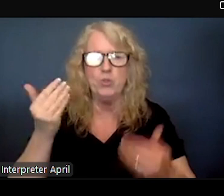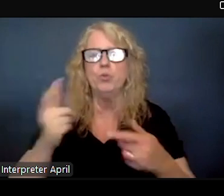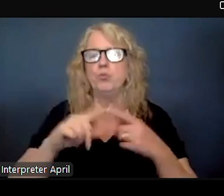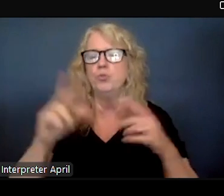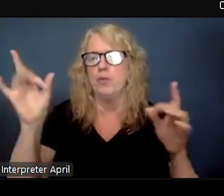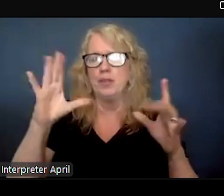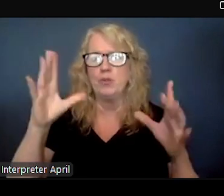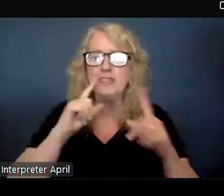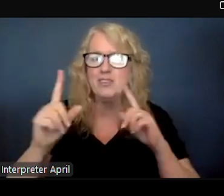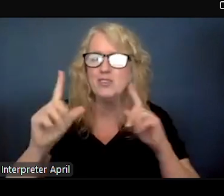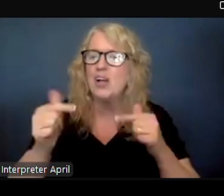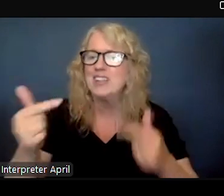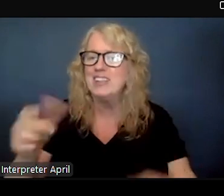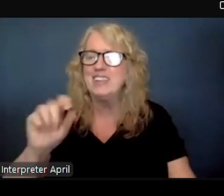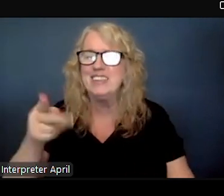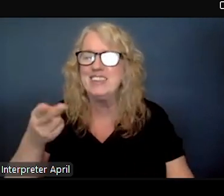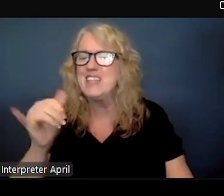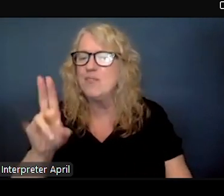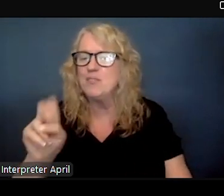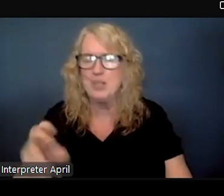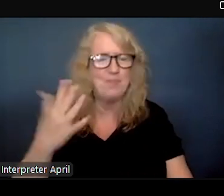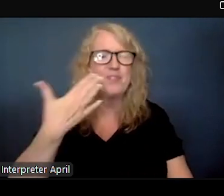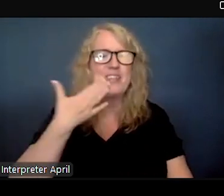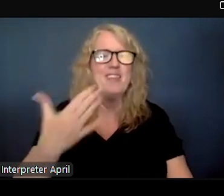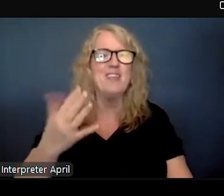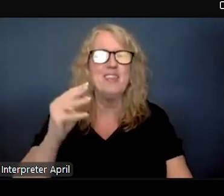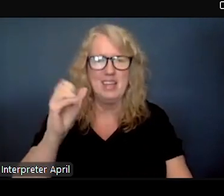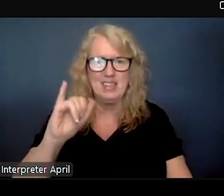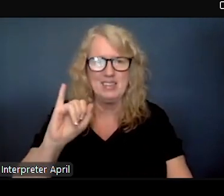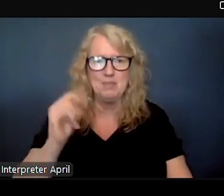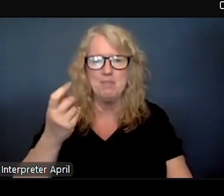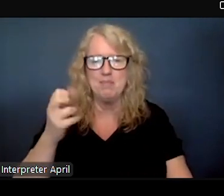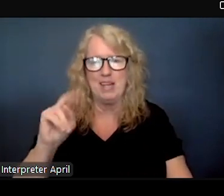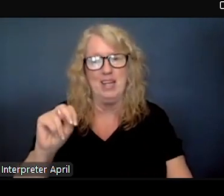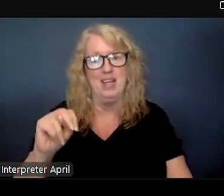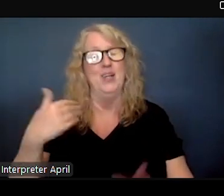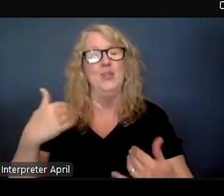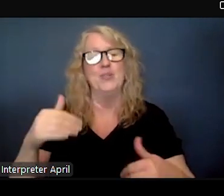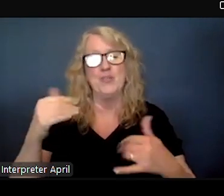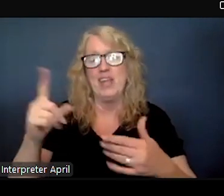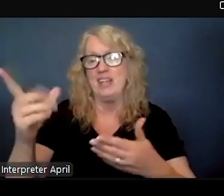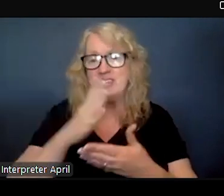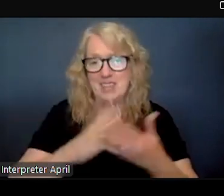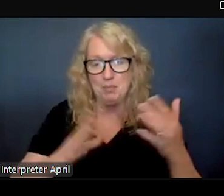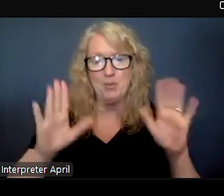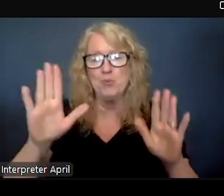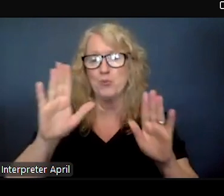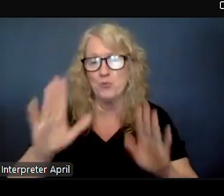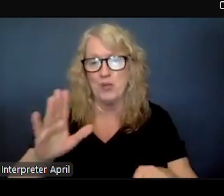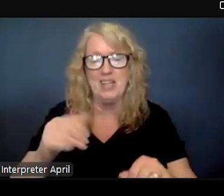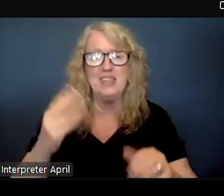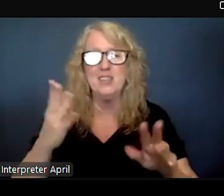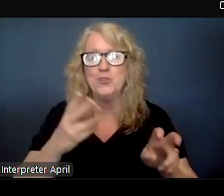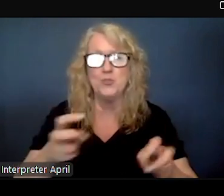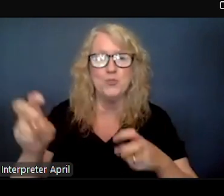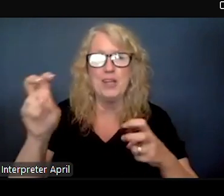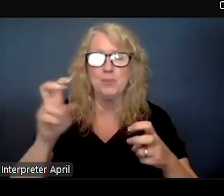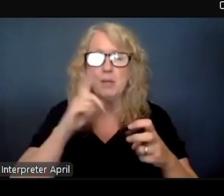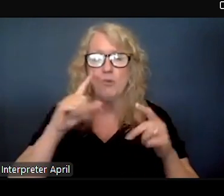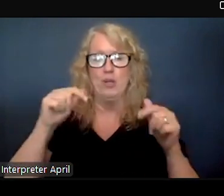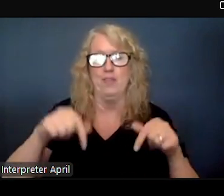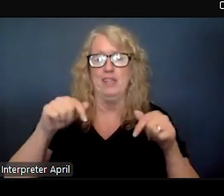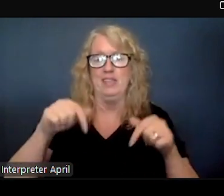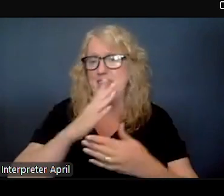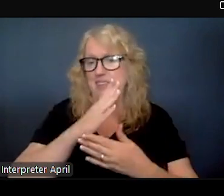talk. Stephanie. Thanks, Megan. So that segment was a great transition into this